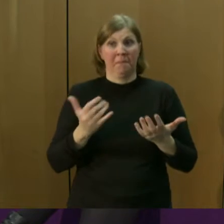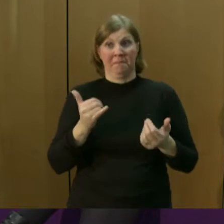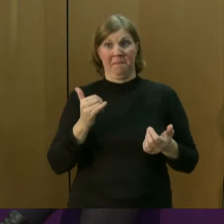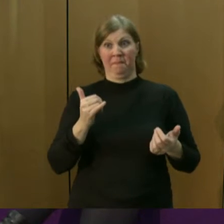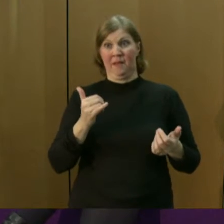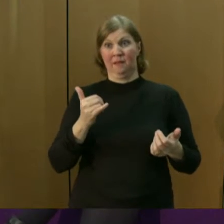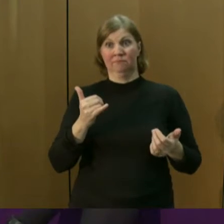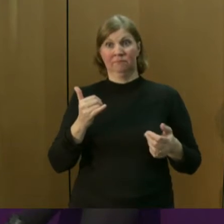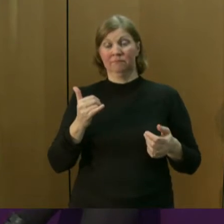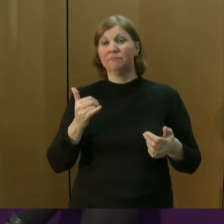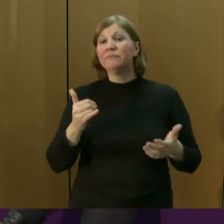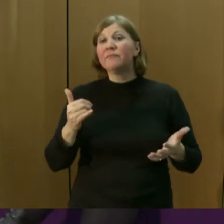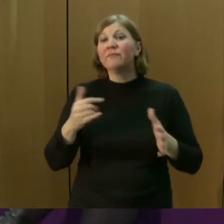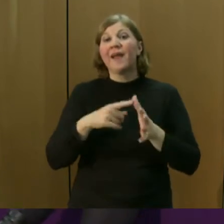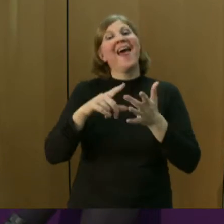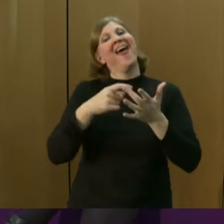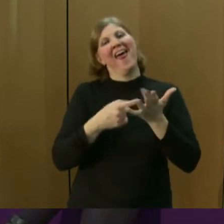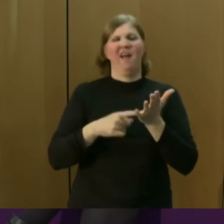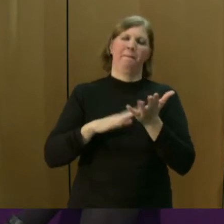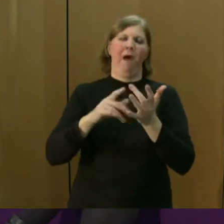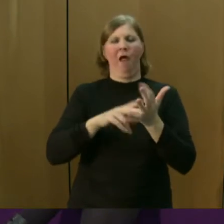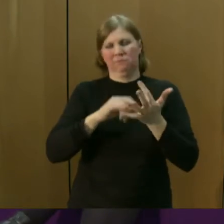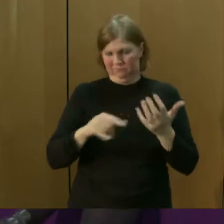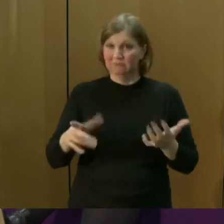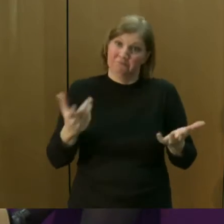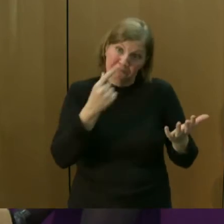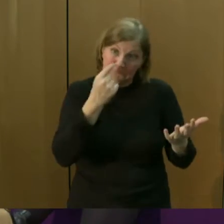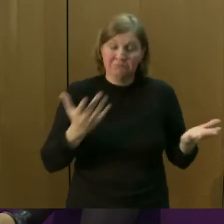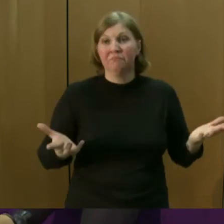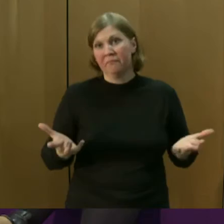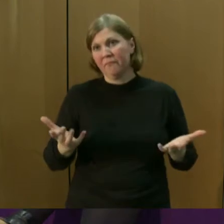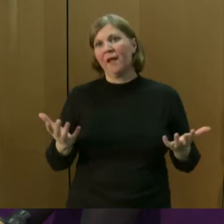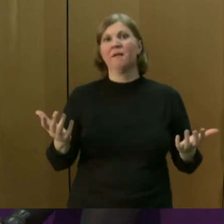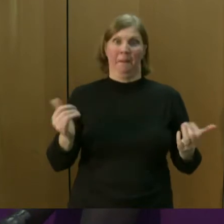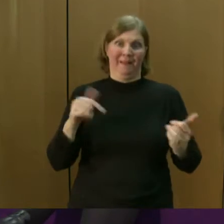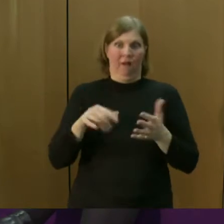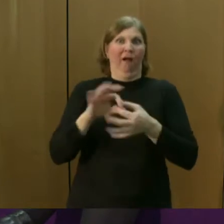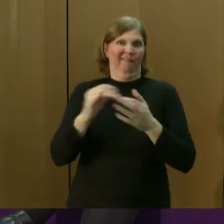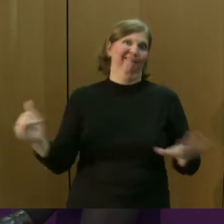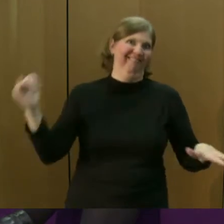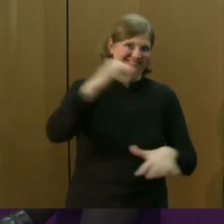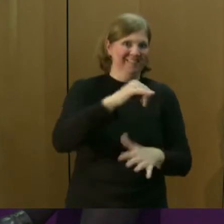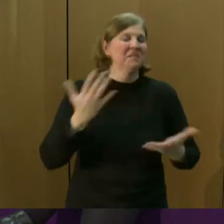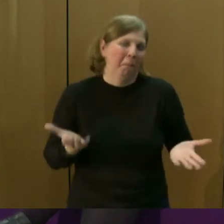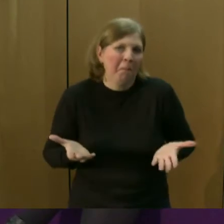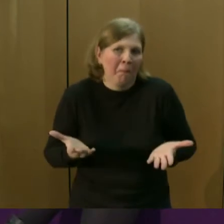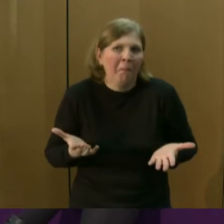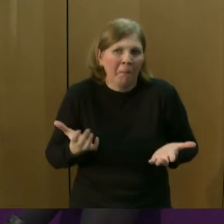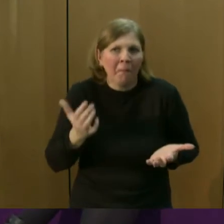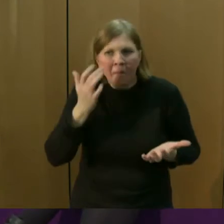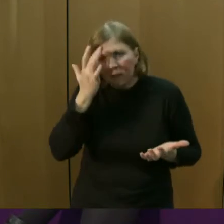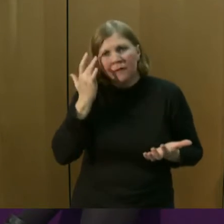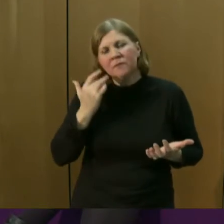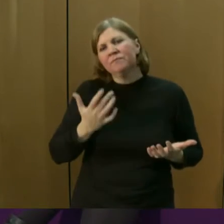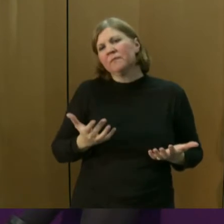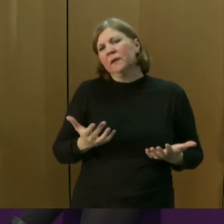about it where you are rather than from a Scottish Edinburgh perspective, but think about what they're going to get. Why would they do it? I think the